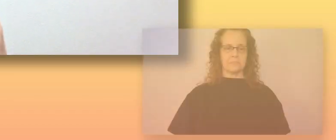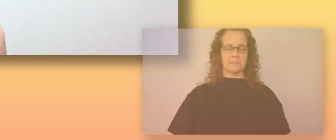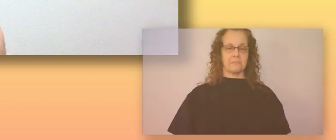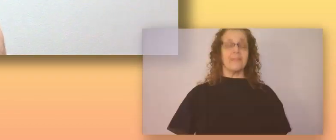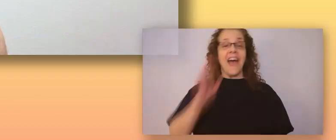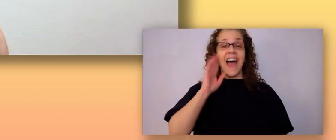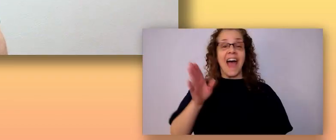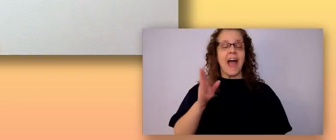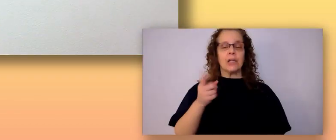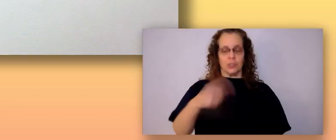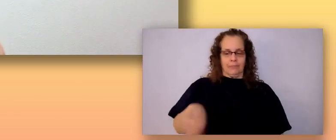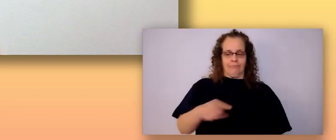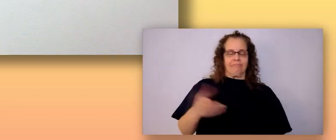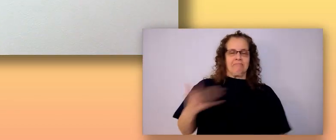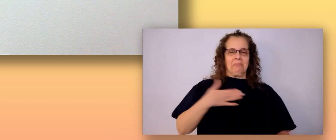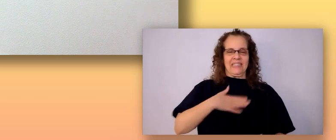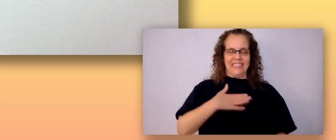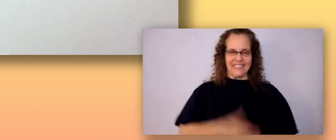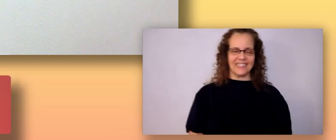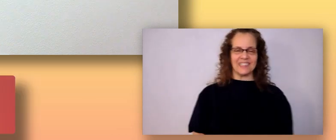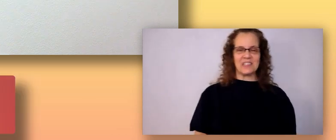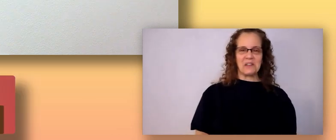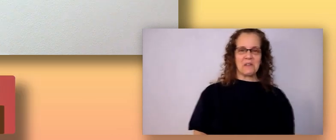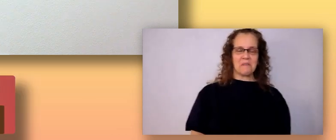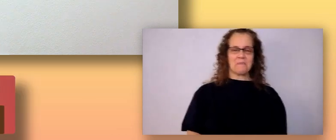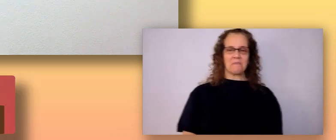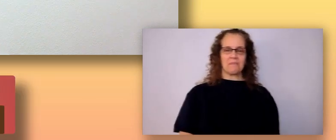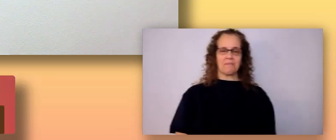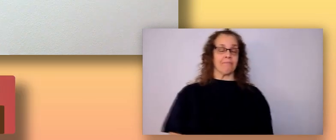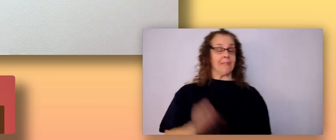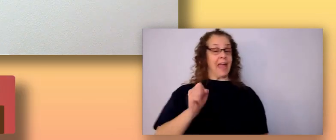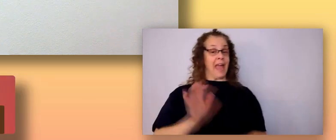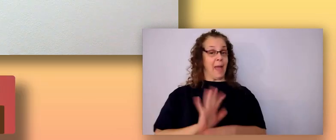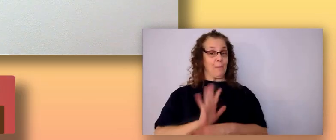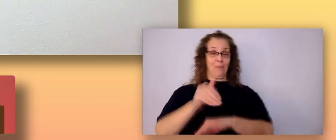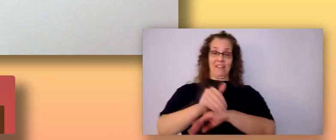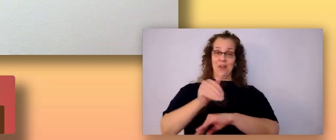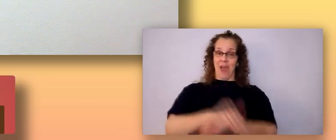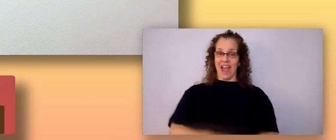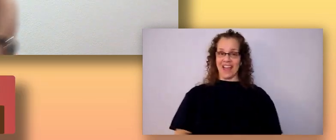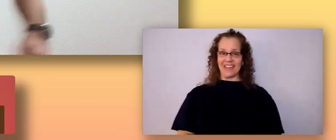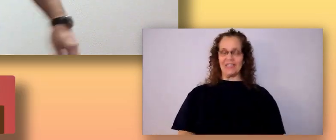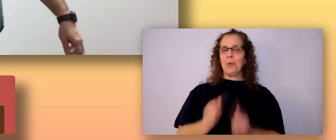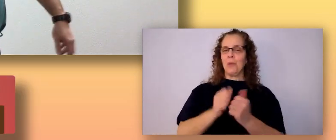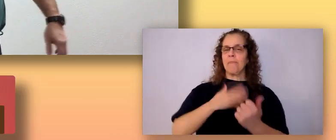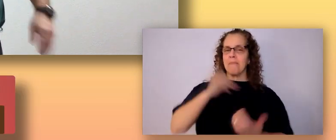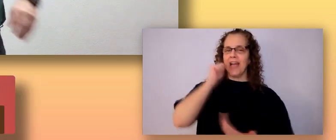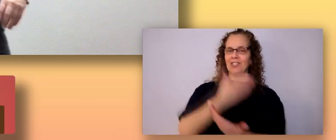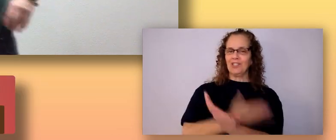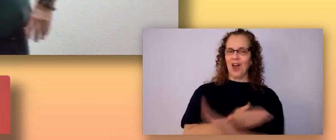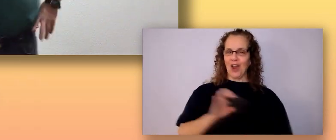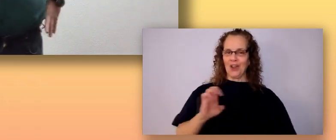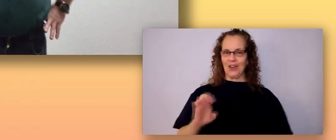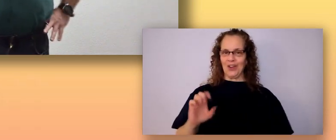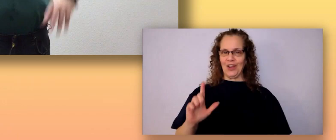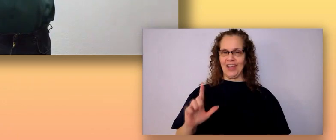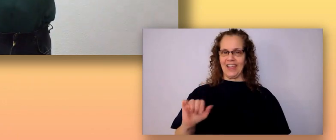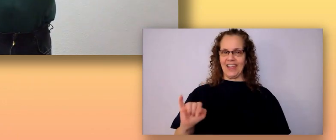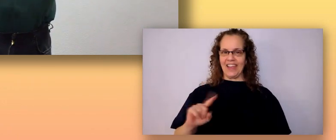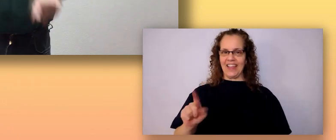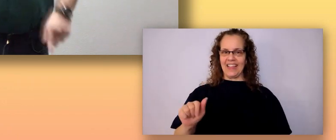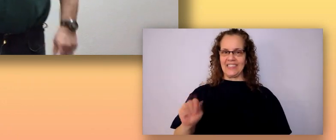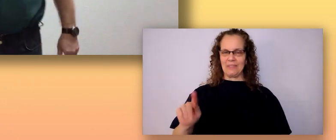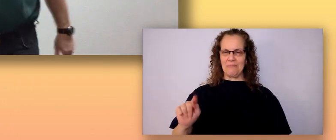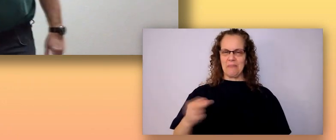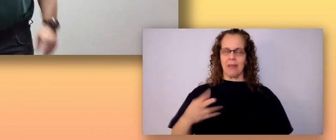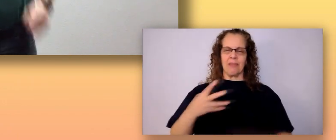Hi, just these items, please. Yeah, it's movie tonight with my daughter Elizabeth. She loves